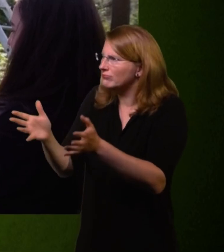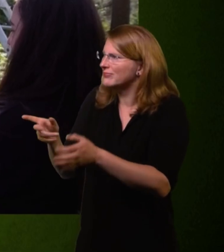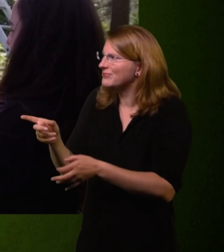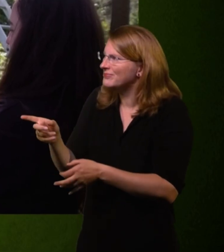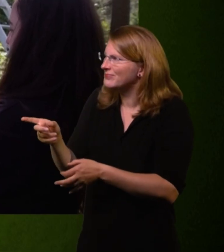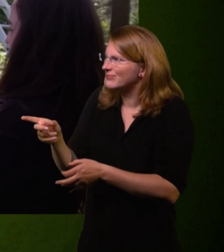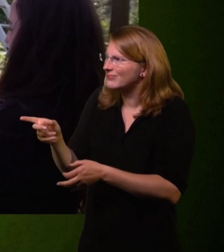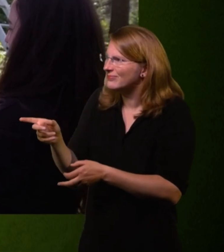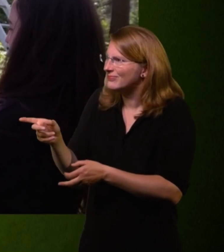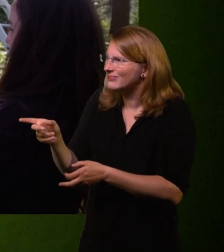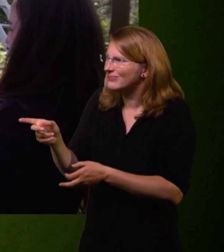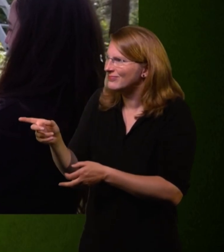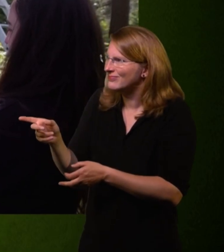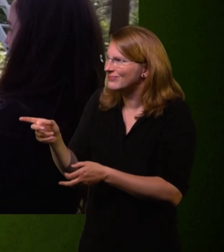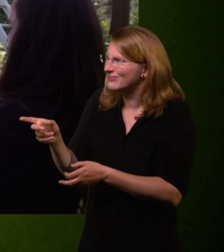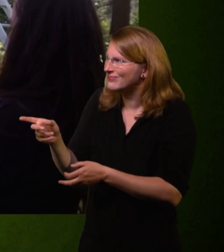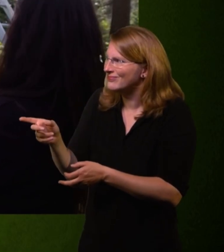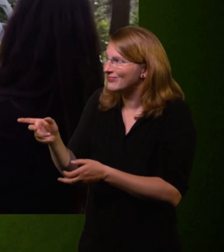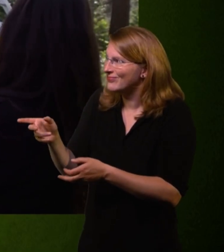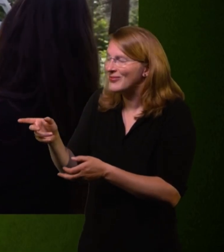Go on, off you go.